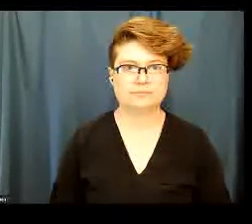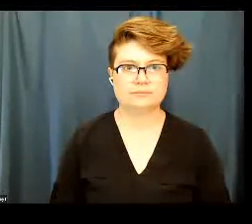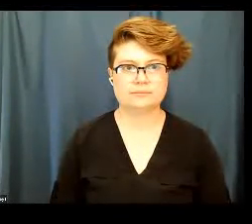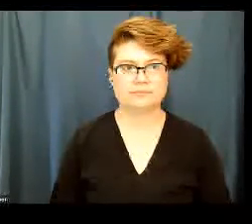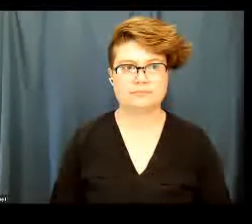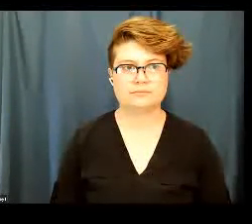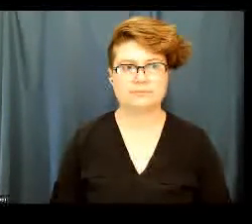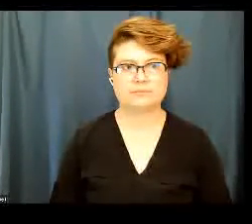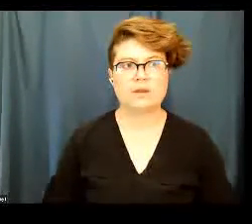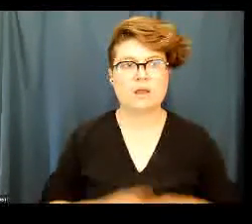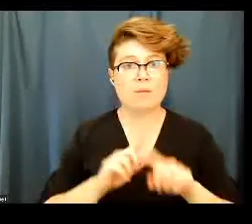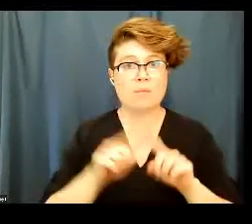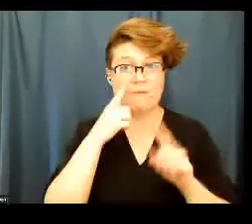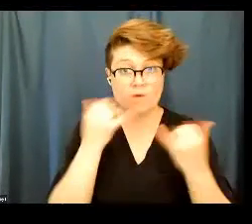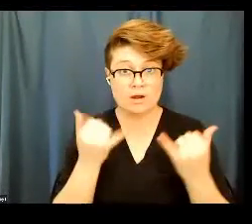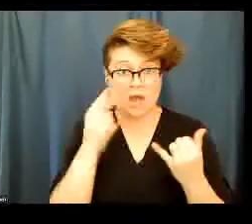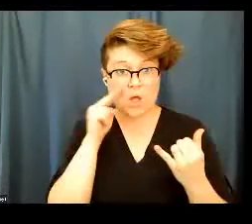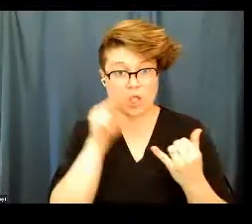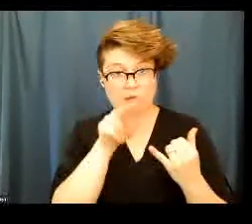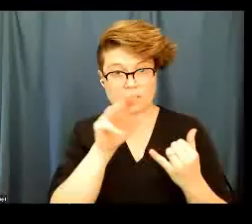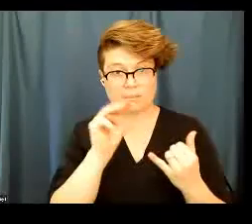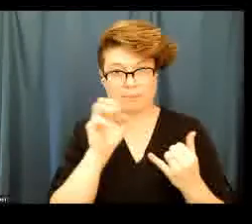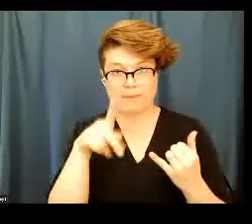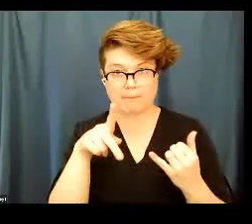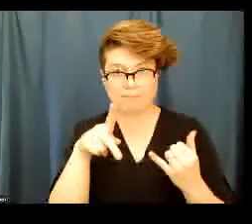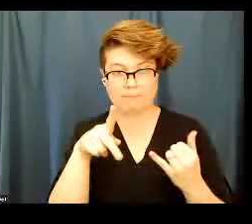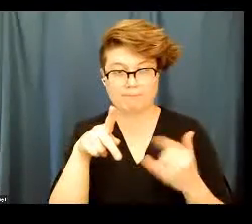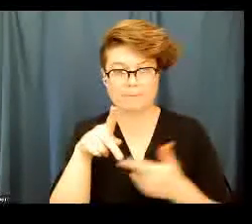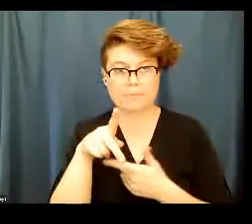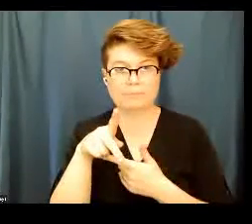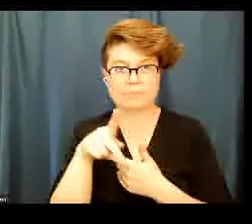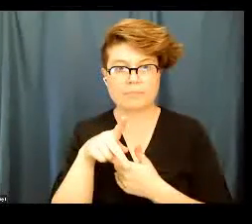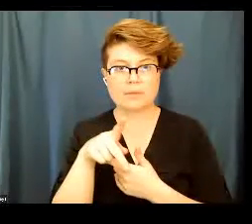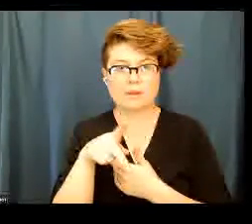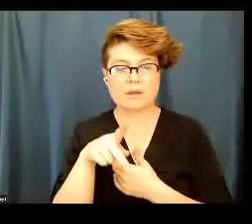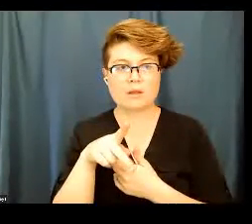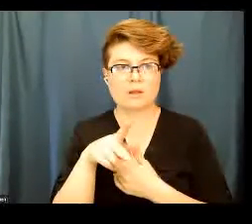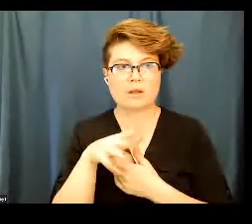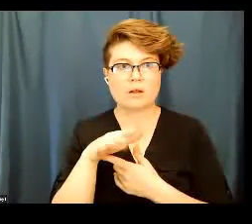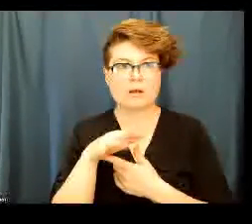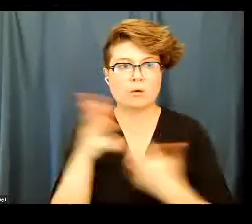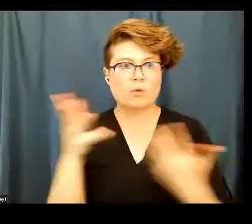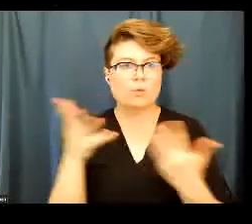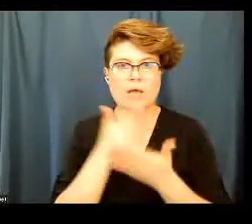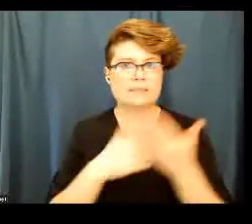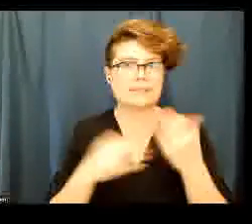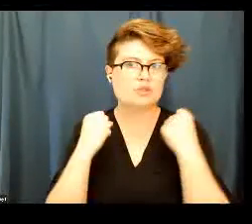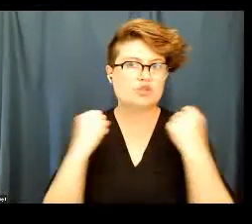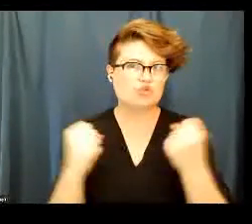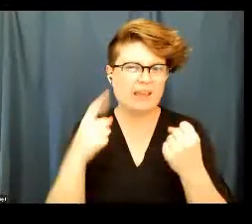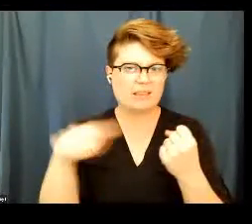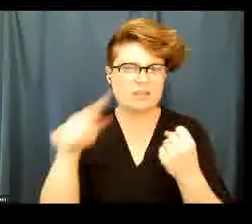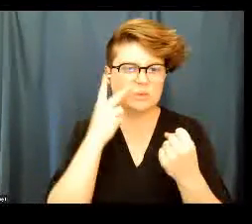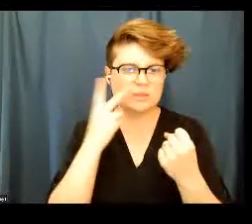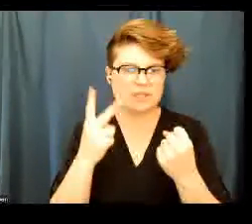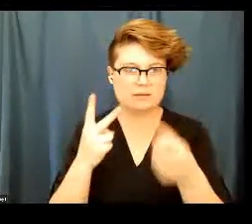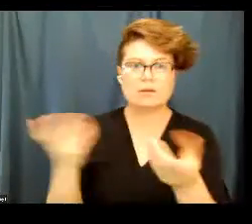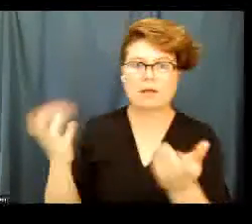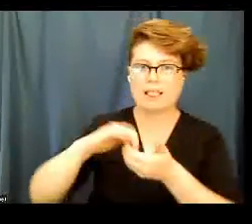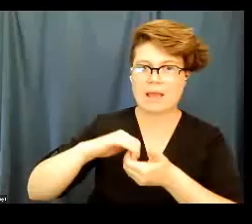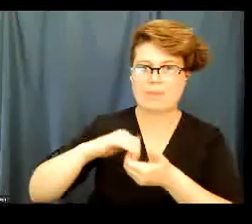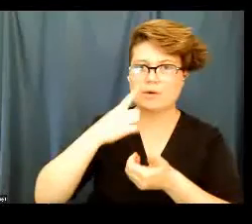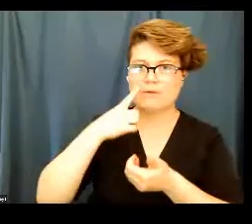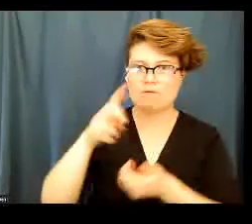But so now looking at this map, what are some of those strengths that you're seeing? Yeah, so